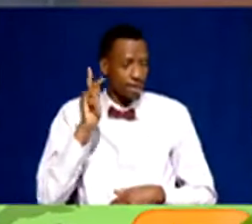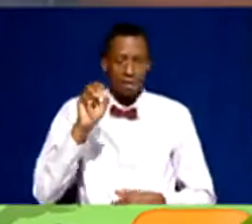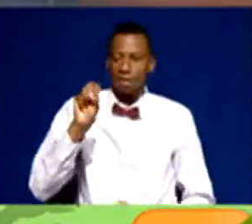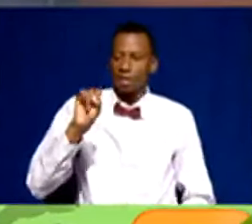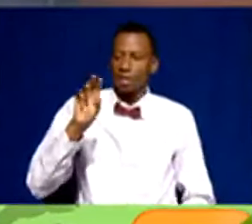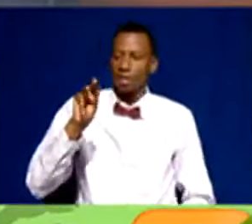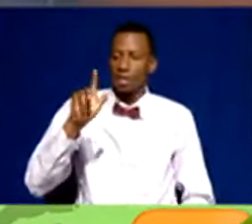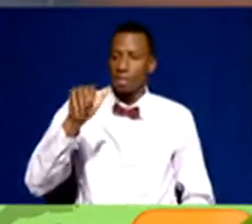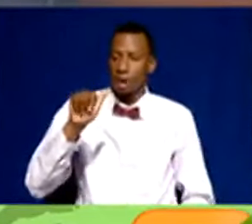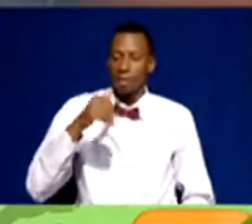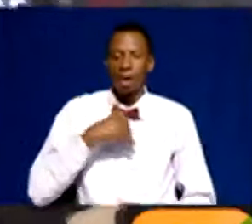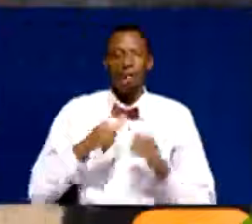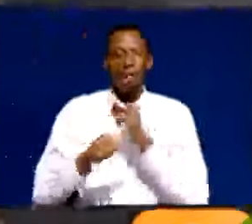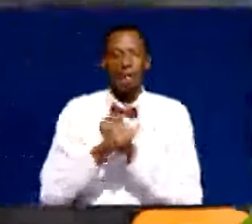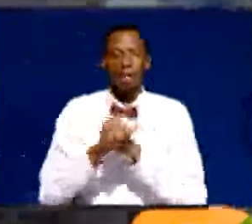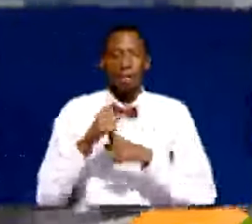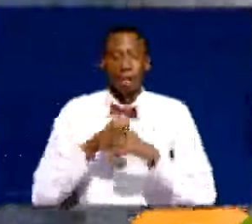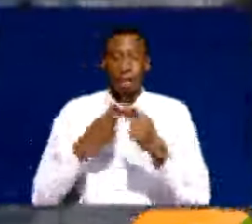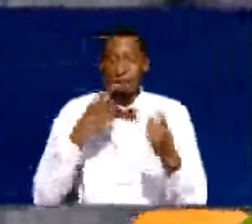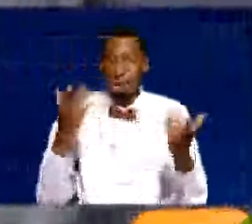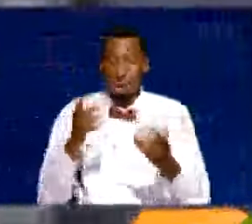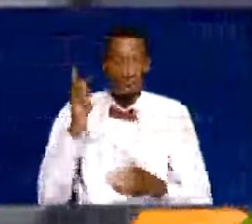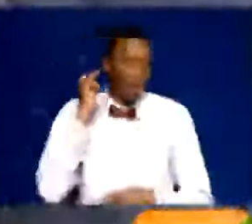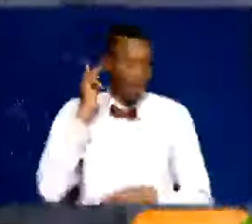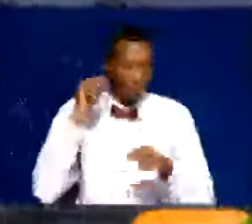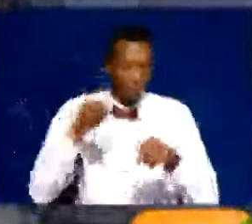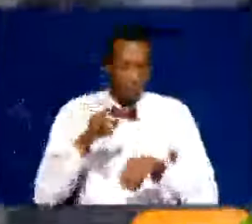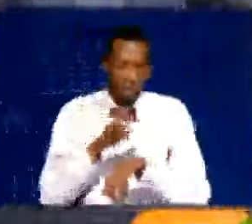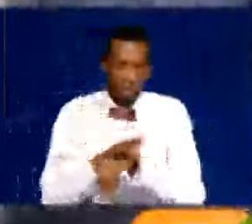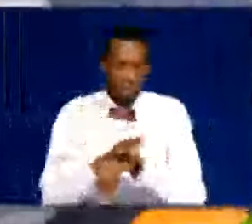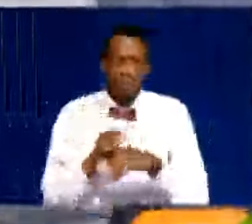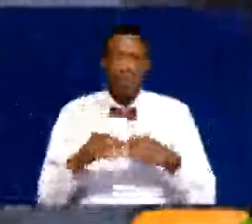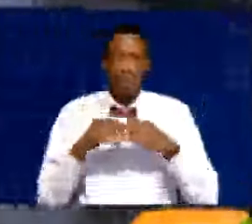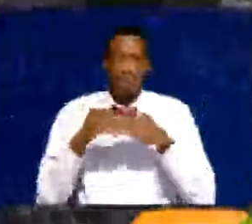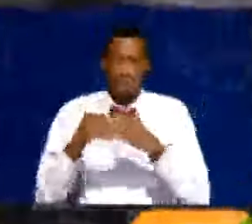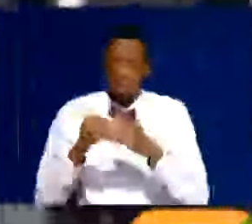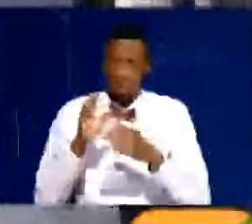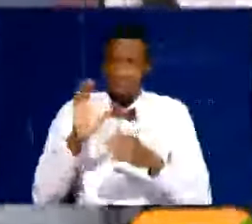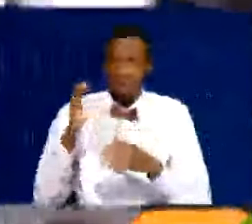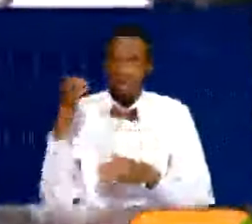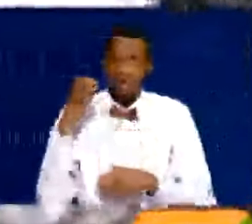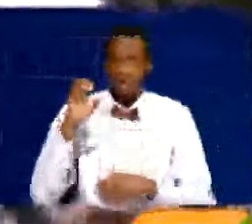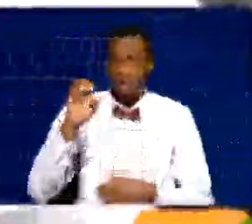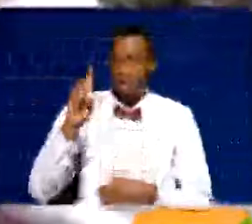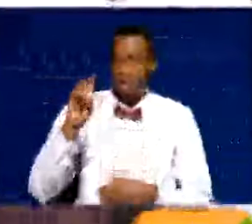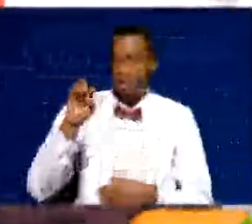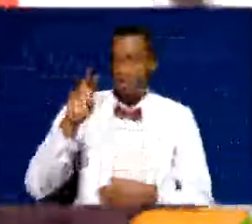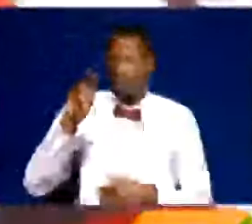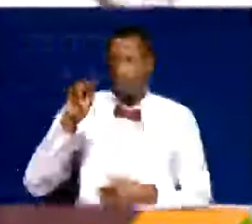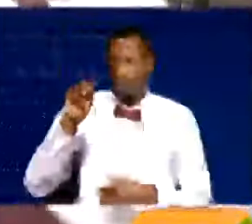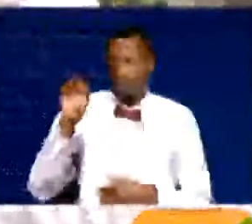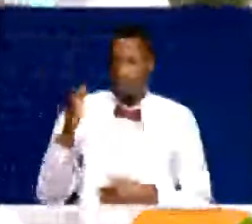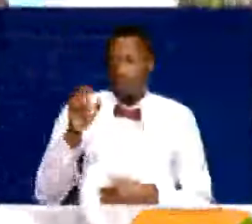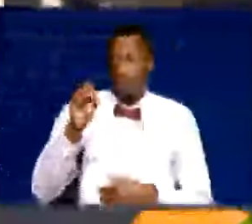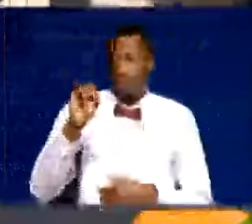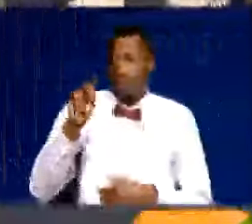hatarini. Wakizungumza mjini Kisii mapema hii leo wakiongozwa na katibu mkuu wa chama hicho Edwin Sifuna, walitoa makataa ya siku 14